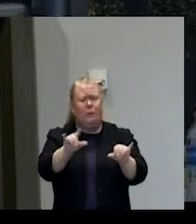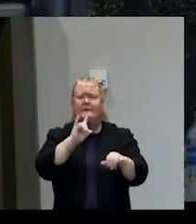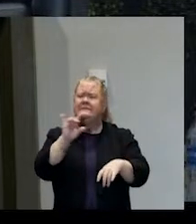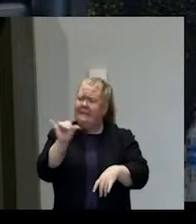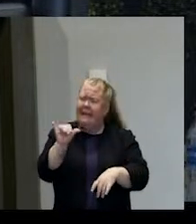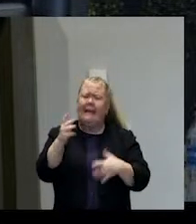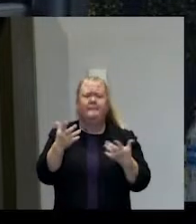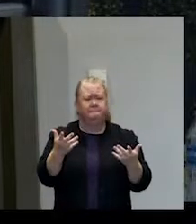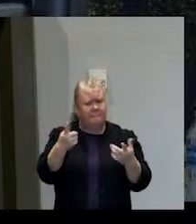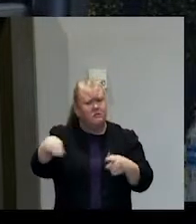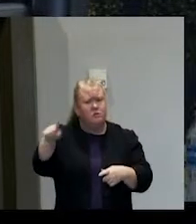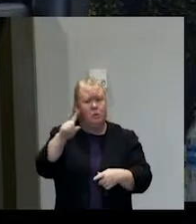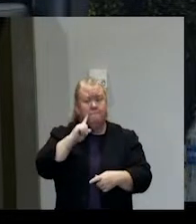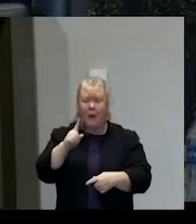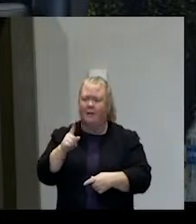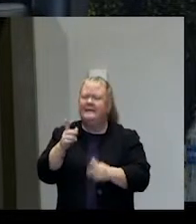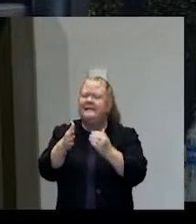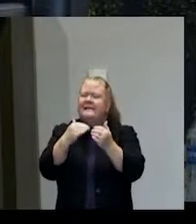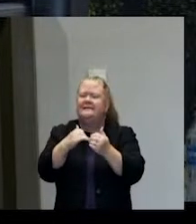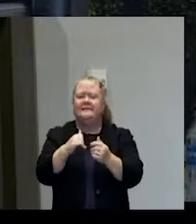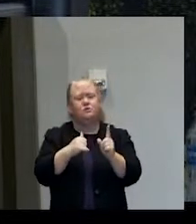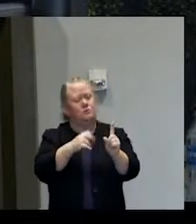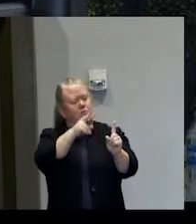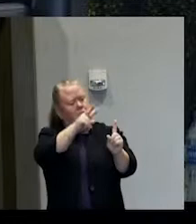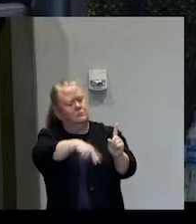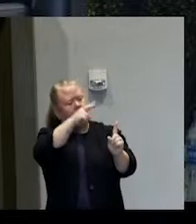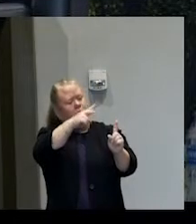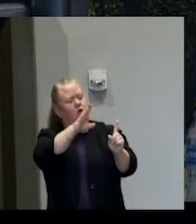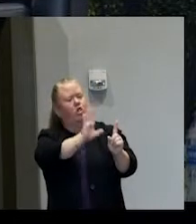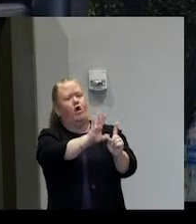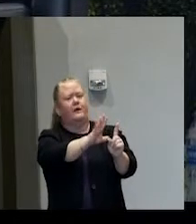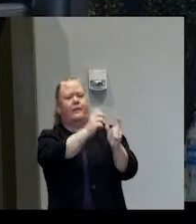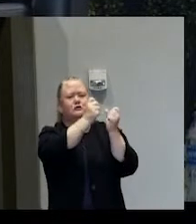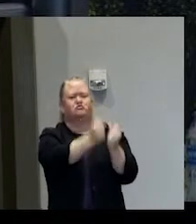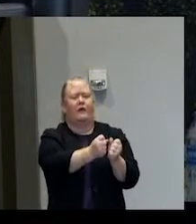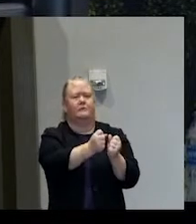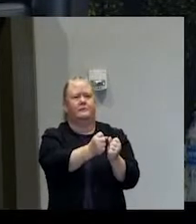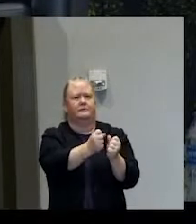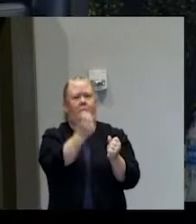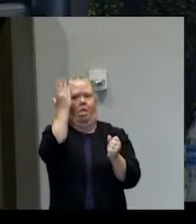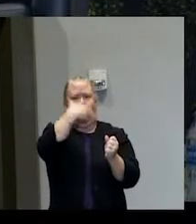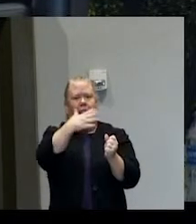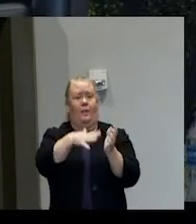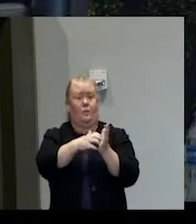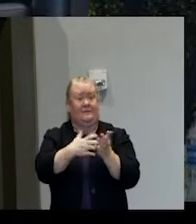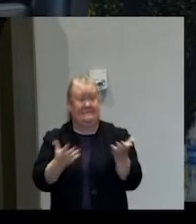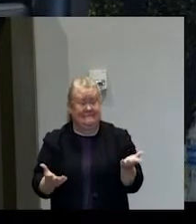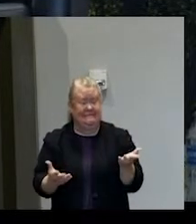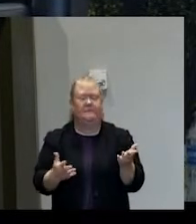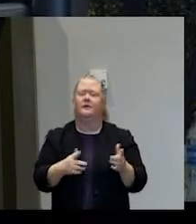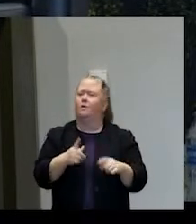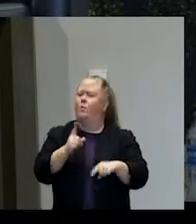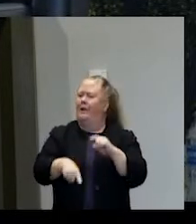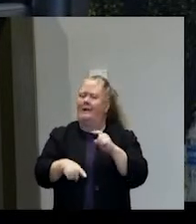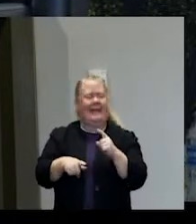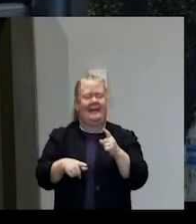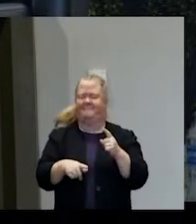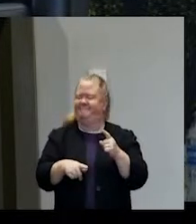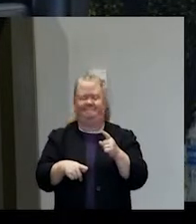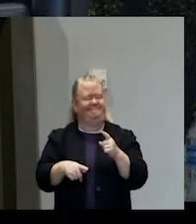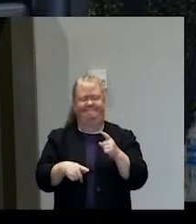at somebody and just look purely at their strengths and then compare it. And I think, especially in the autism community, we can't be doing